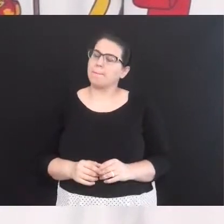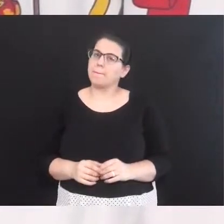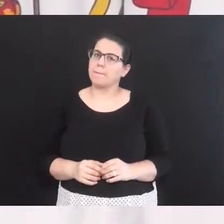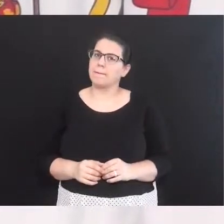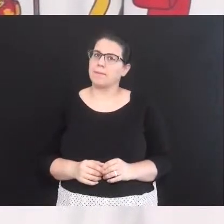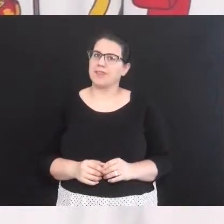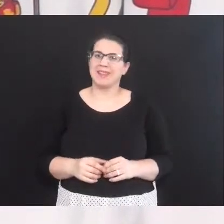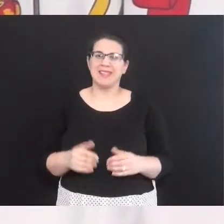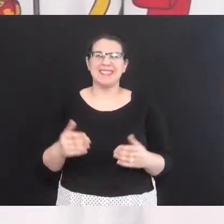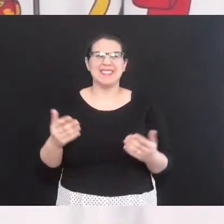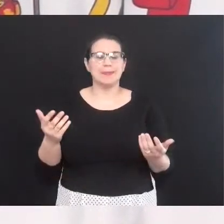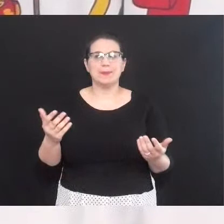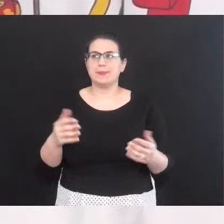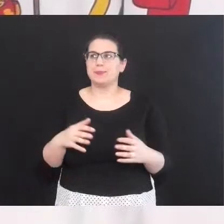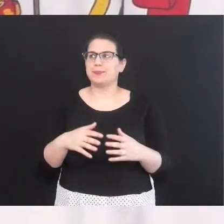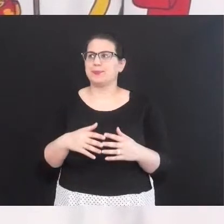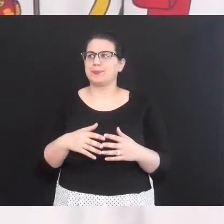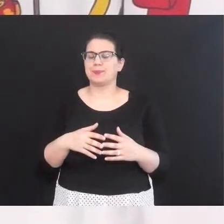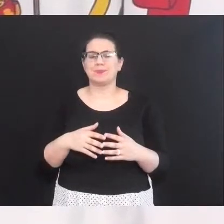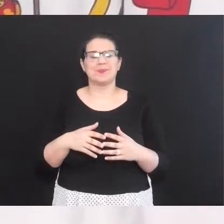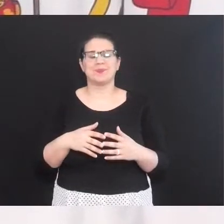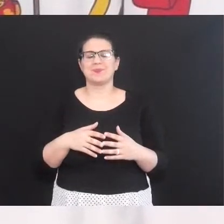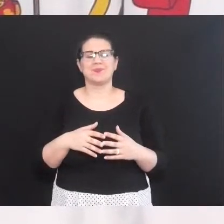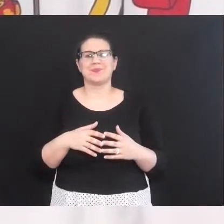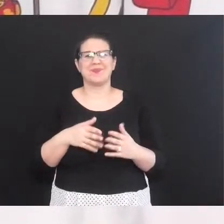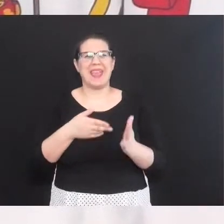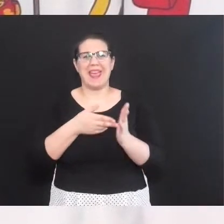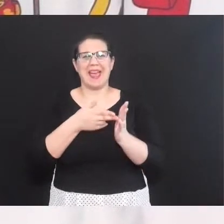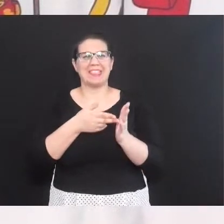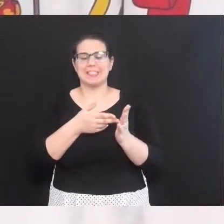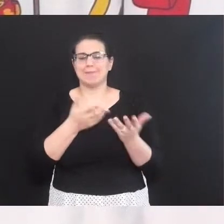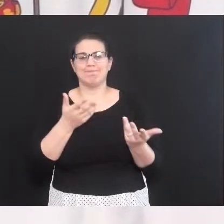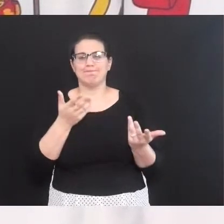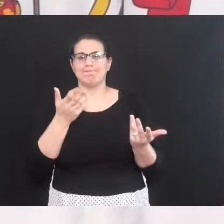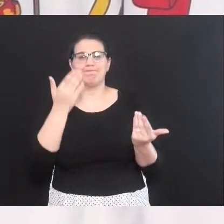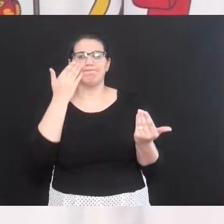I really don't know exactly how to answer it.